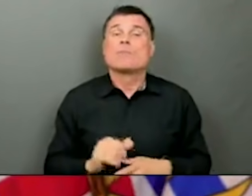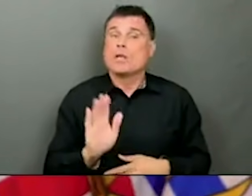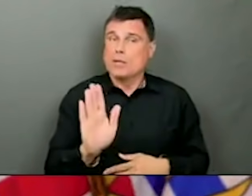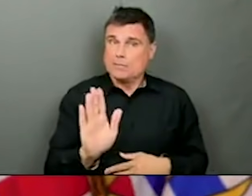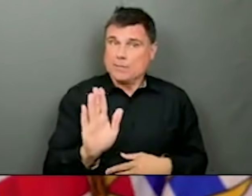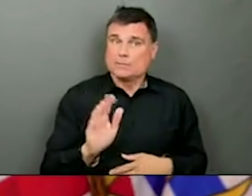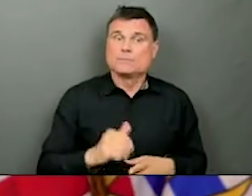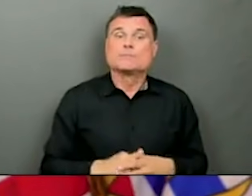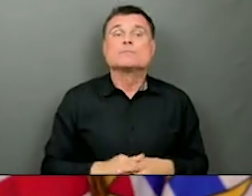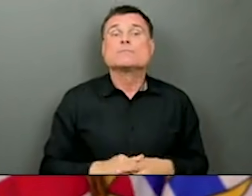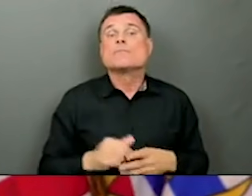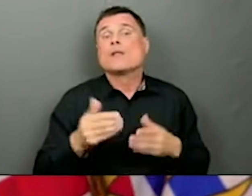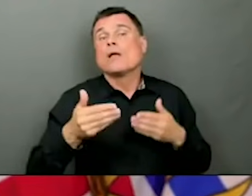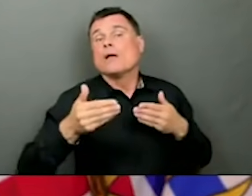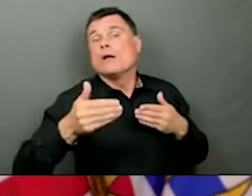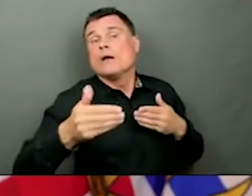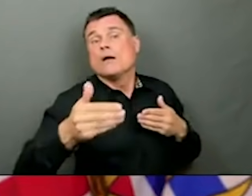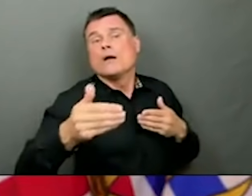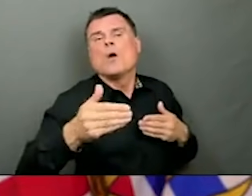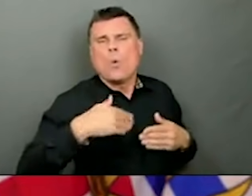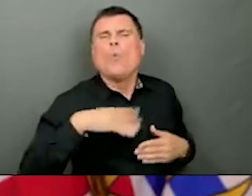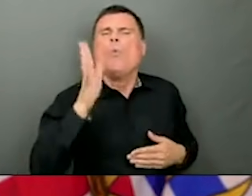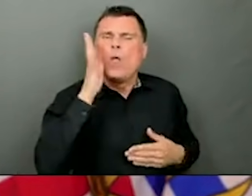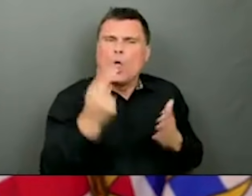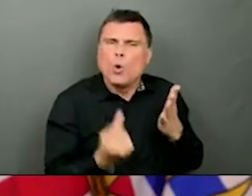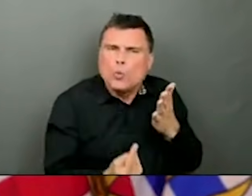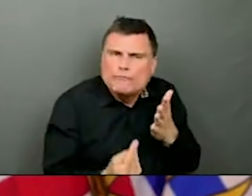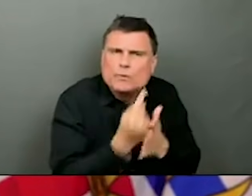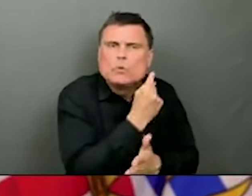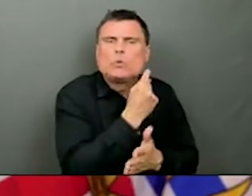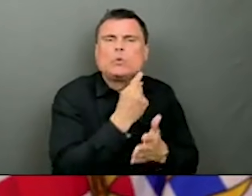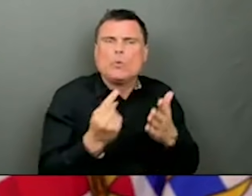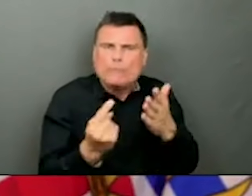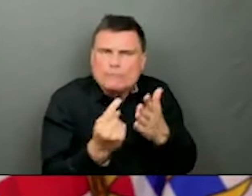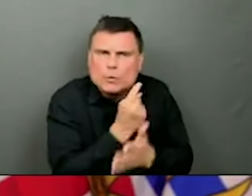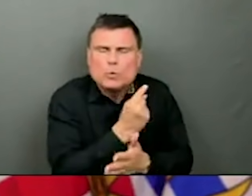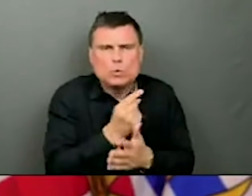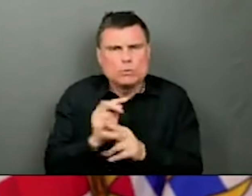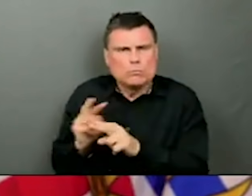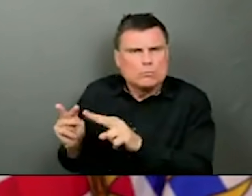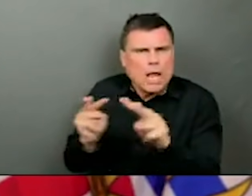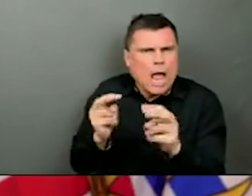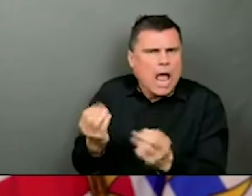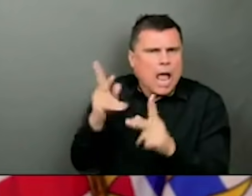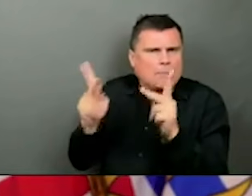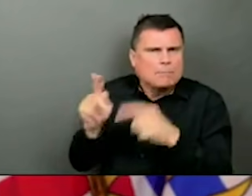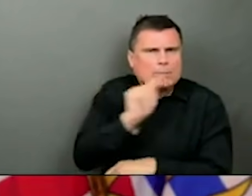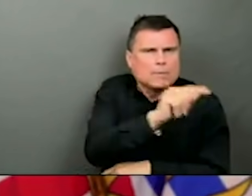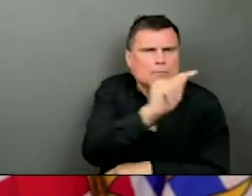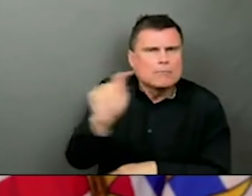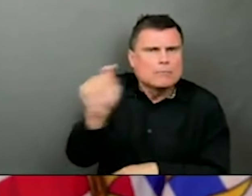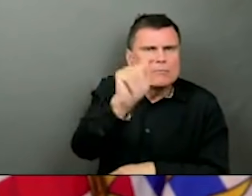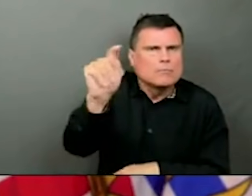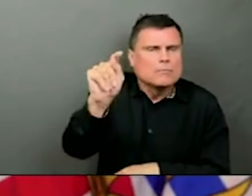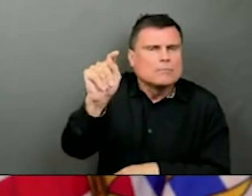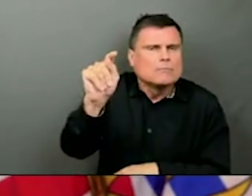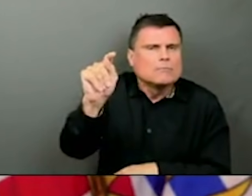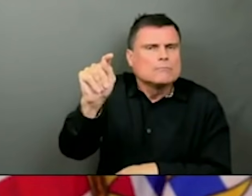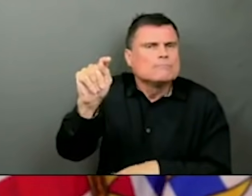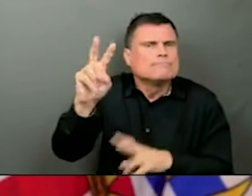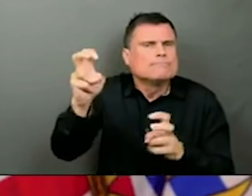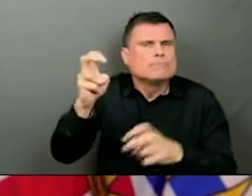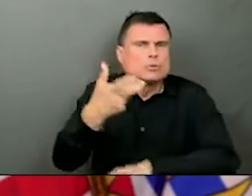we will be reviewing the number of people vaccinated, the peak at 3-week effectiveness, as well as the level of